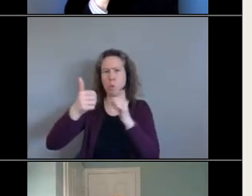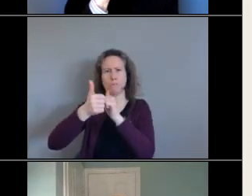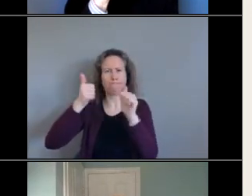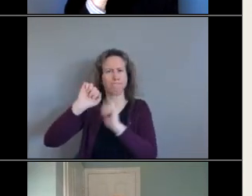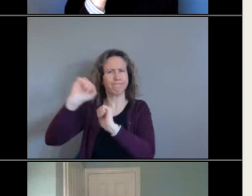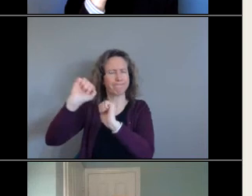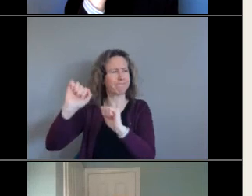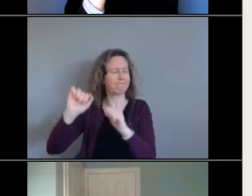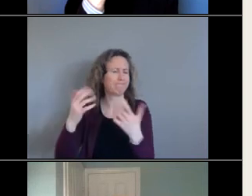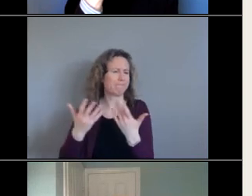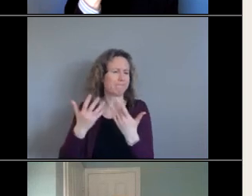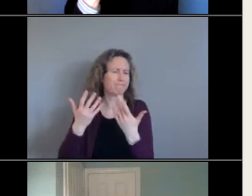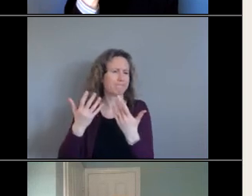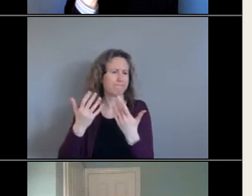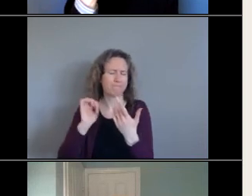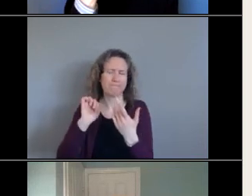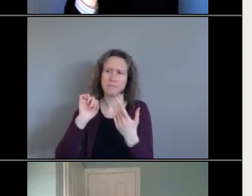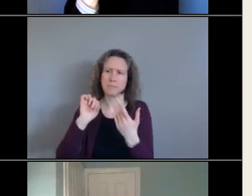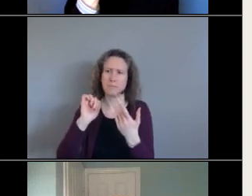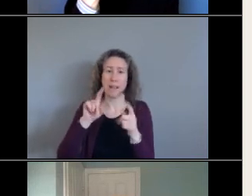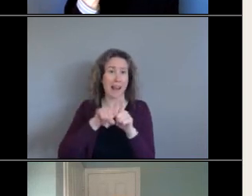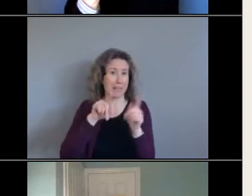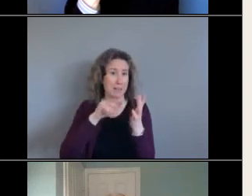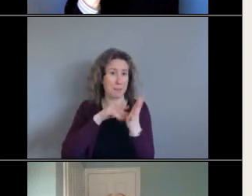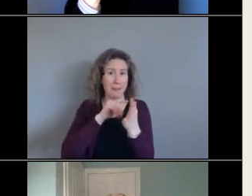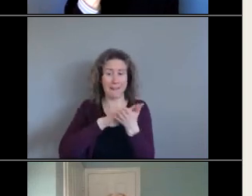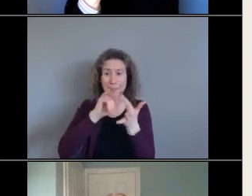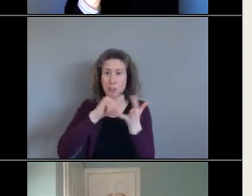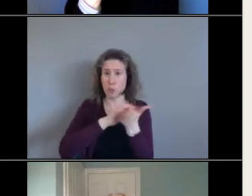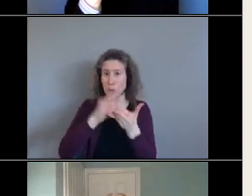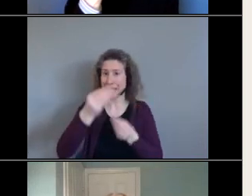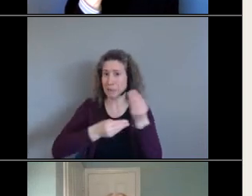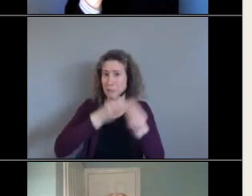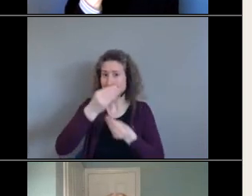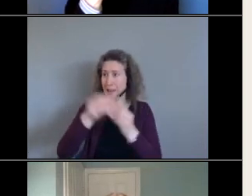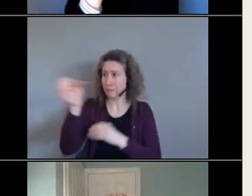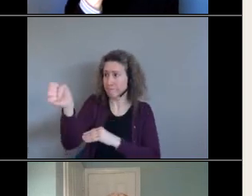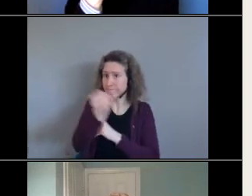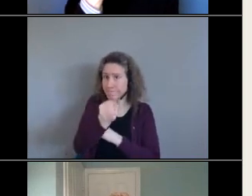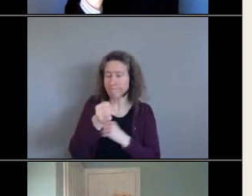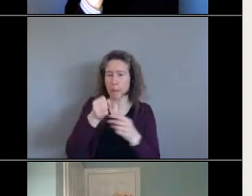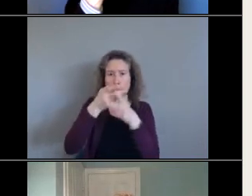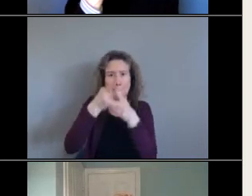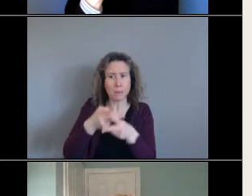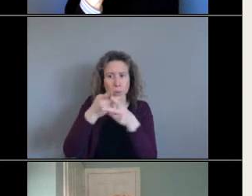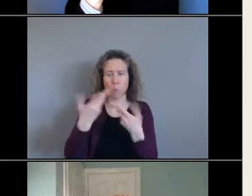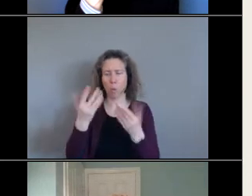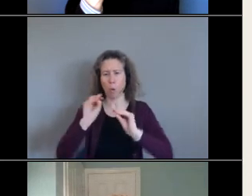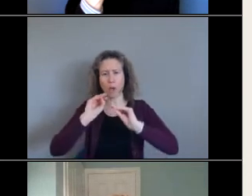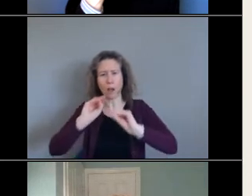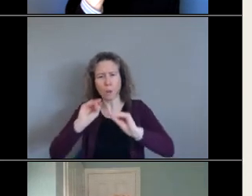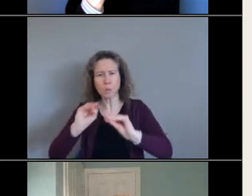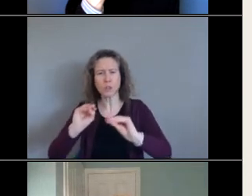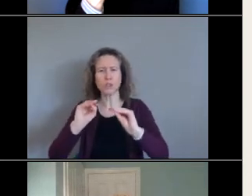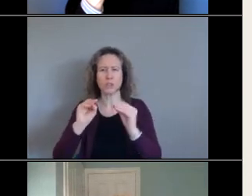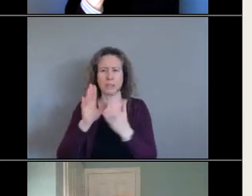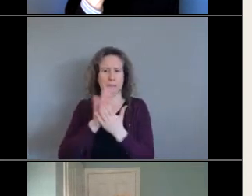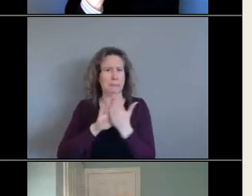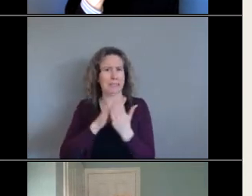for instance, that, as Mahesh was talking about, sets up mentors or coaches for people who are